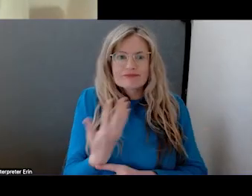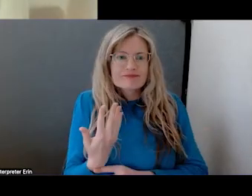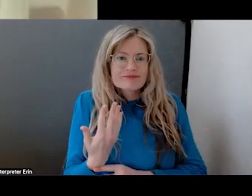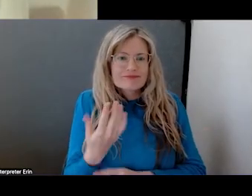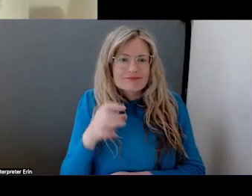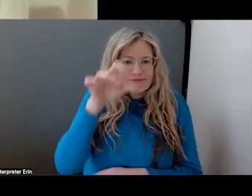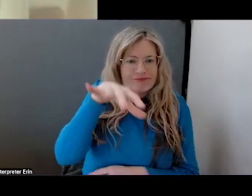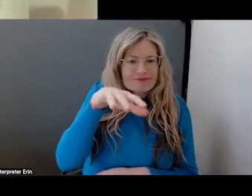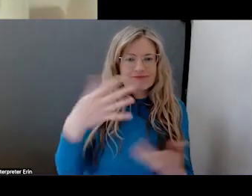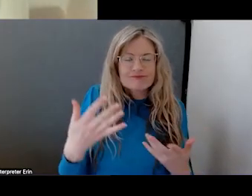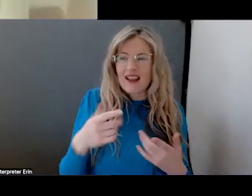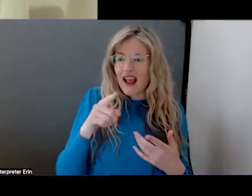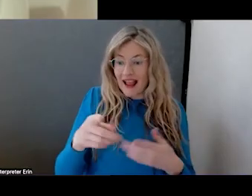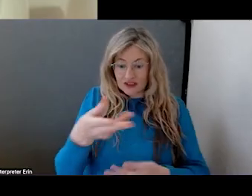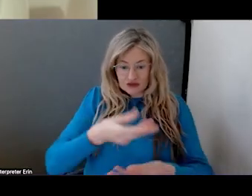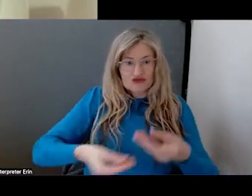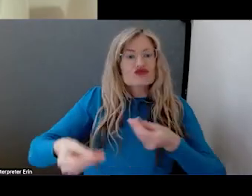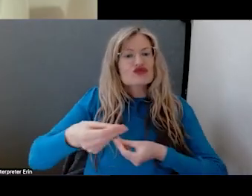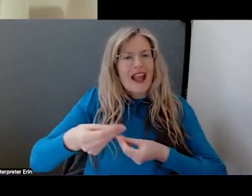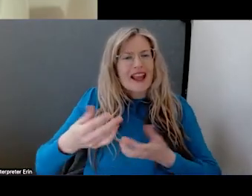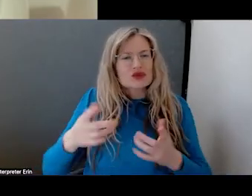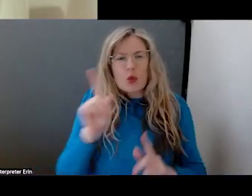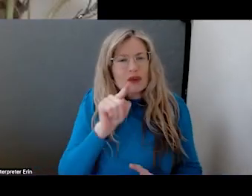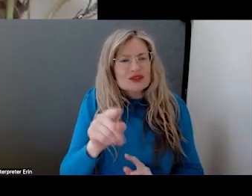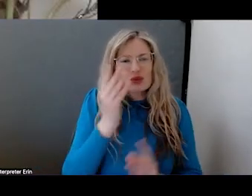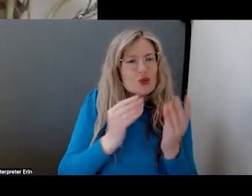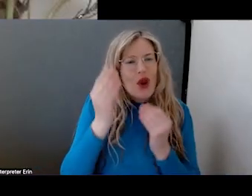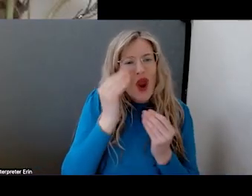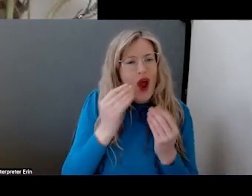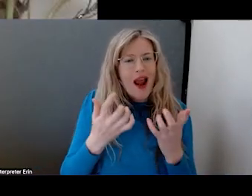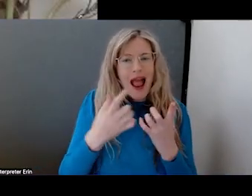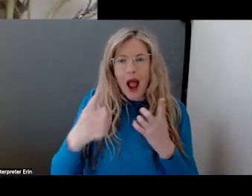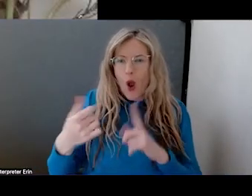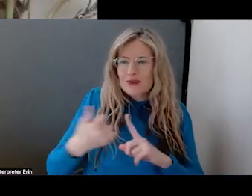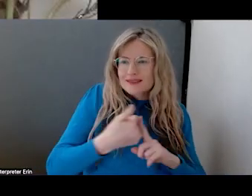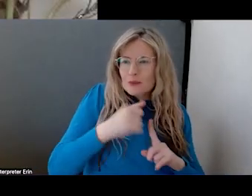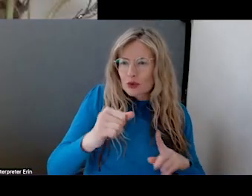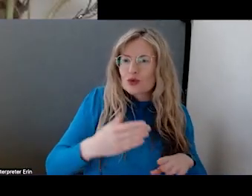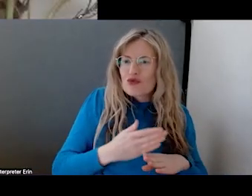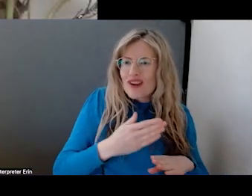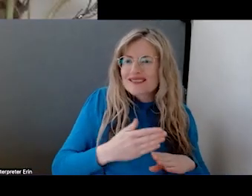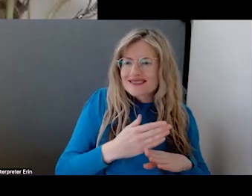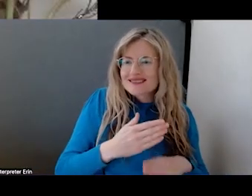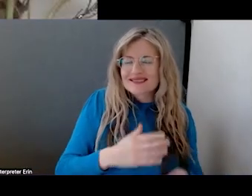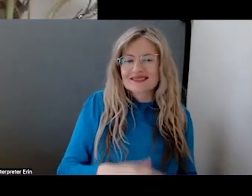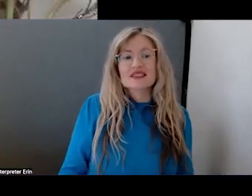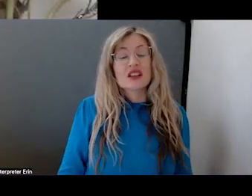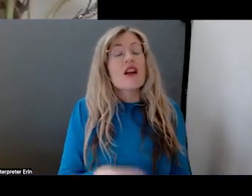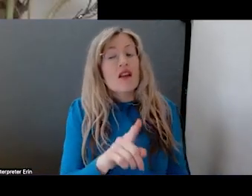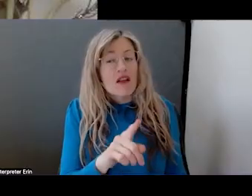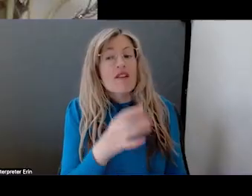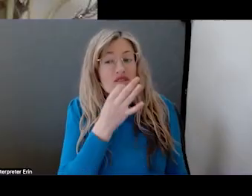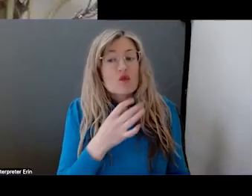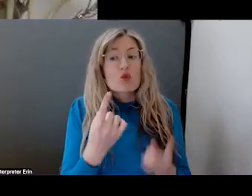this exchange support your artist practice? The main things that for me that stood out,